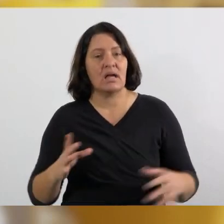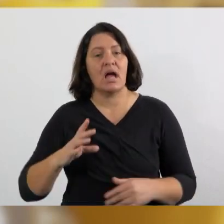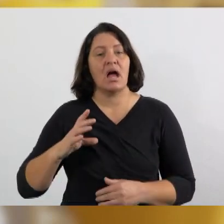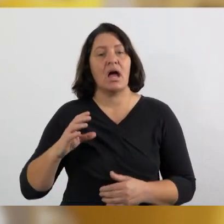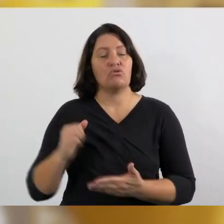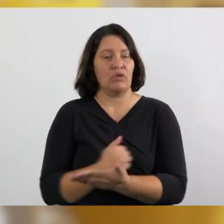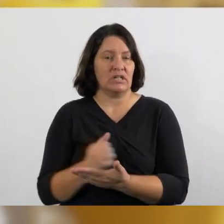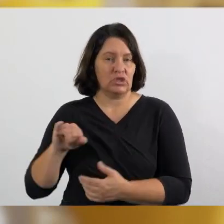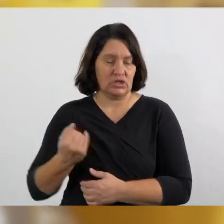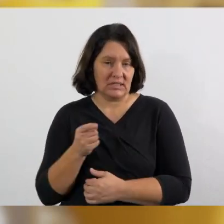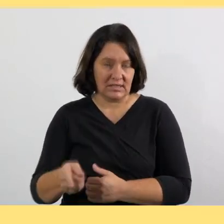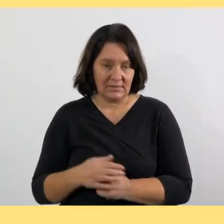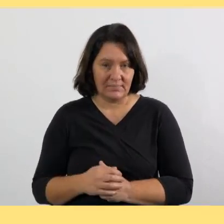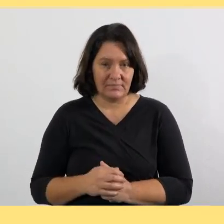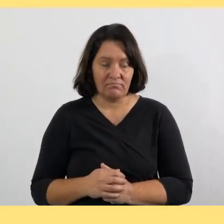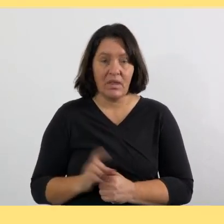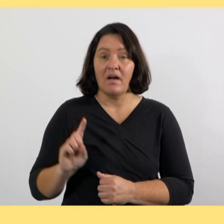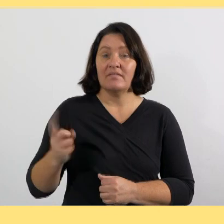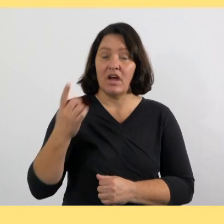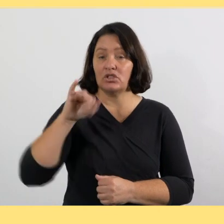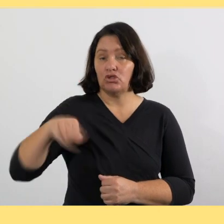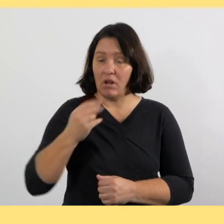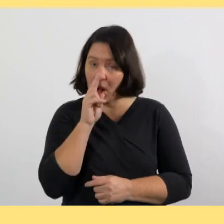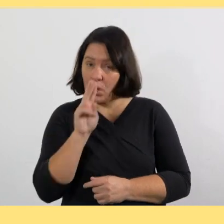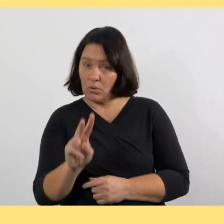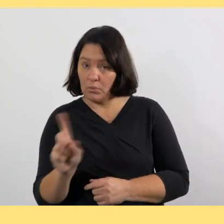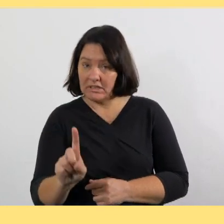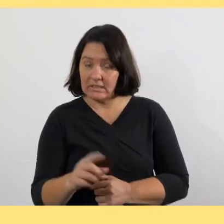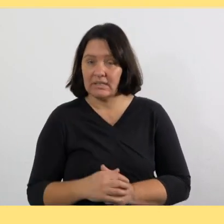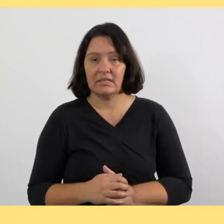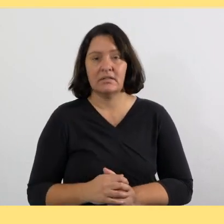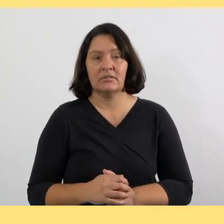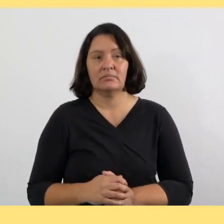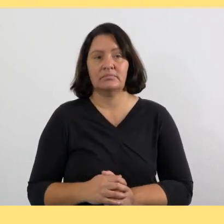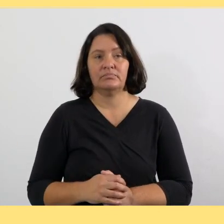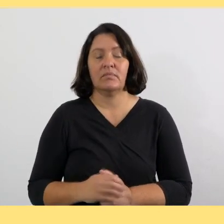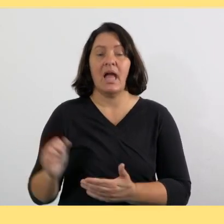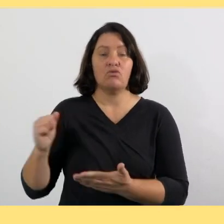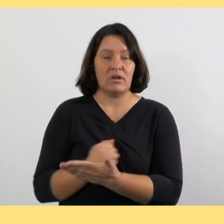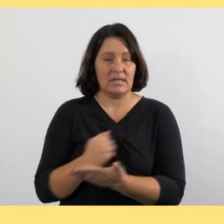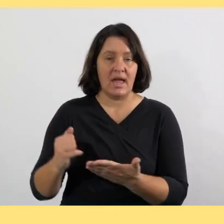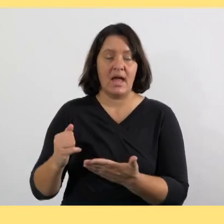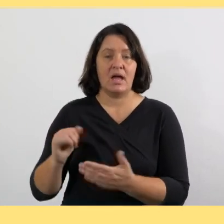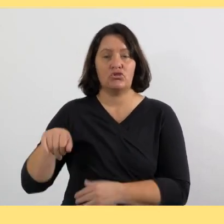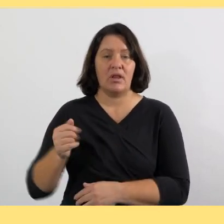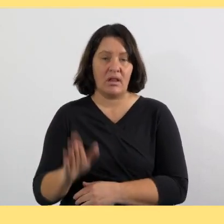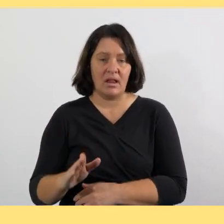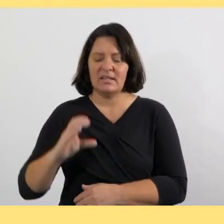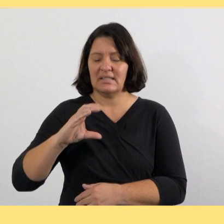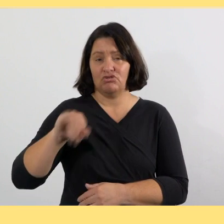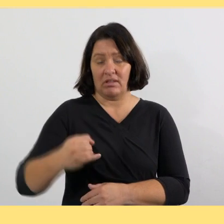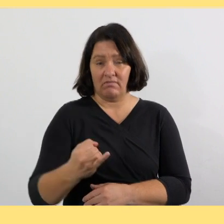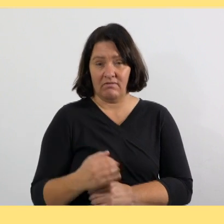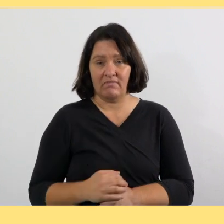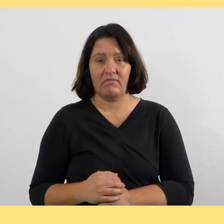credit journals. The first journal that we're going to look at is the Creditors Journal, the